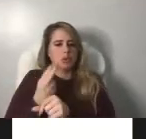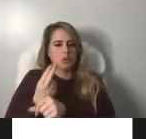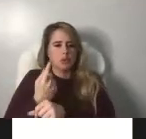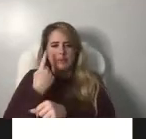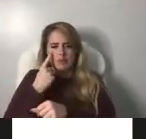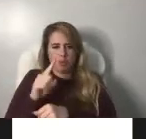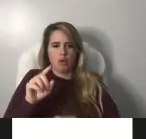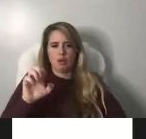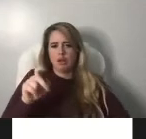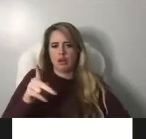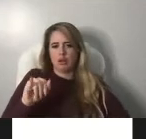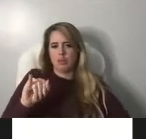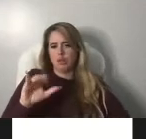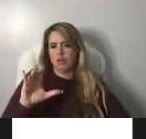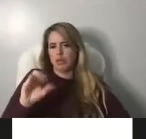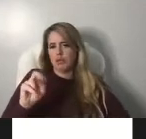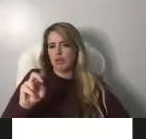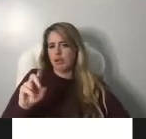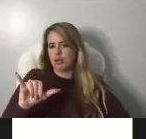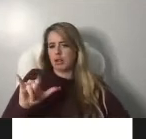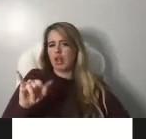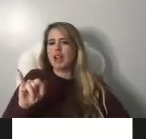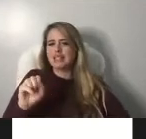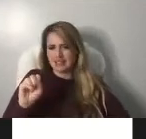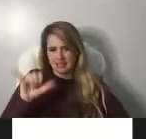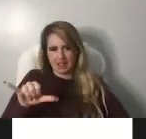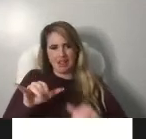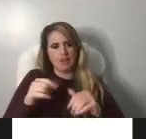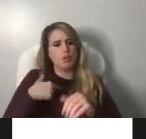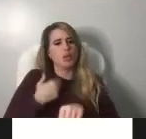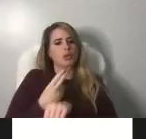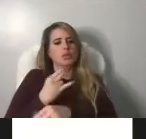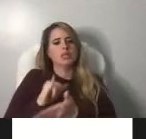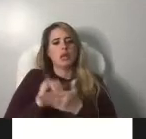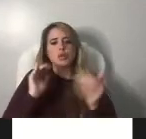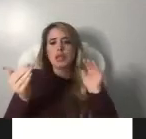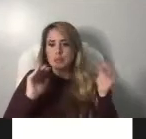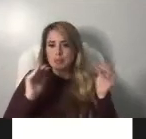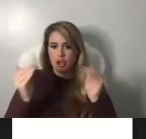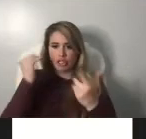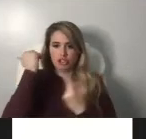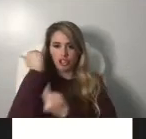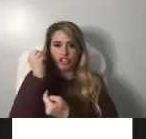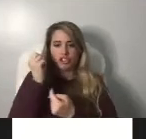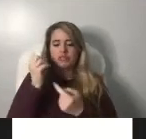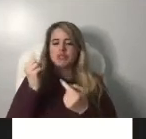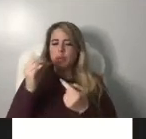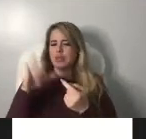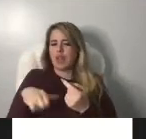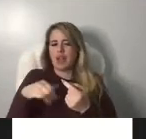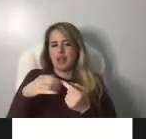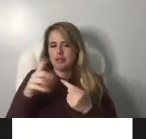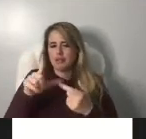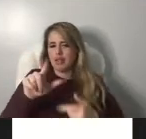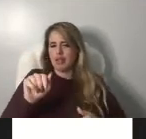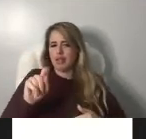the benchmark for testing these different types of injections and comparing them side by side to each other. So this lateral epicondylitis